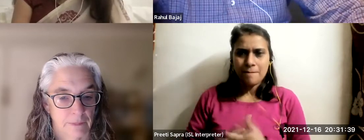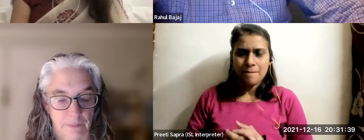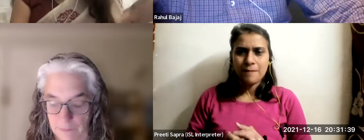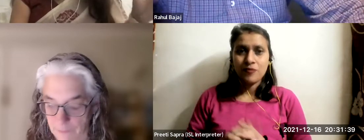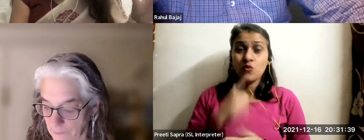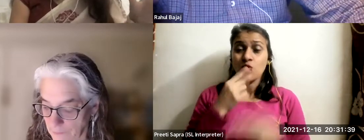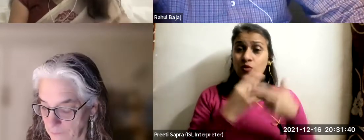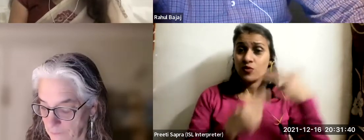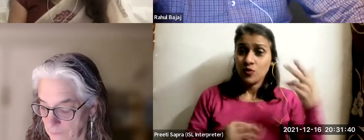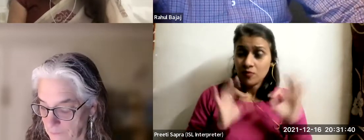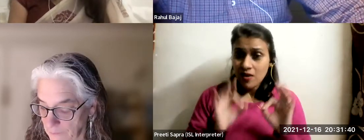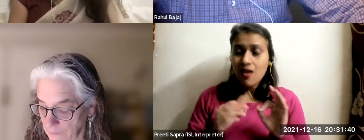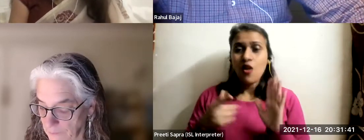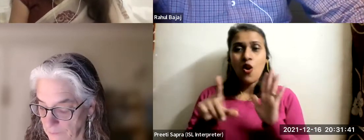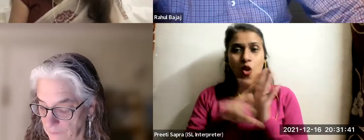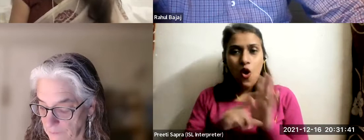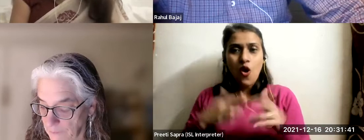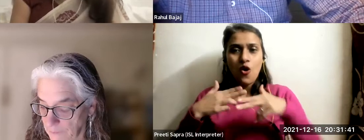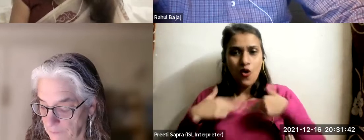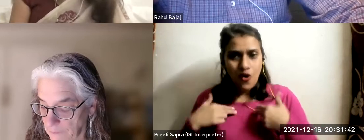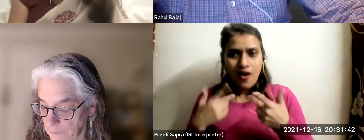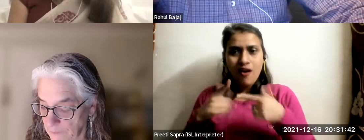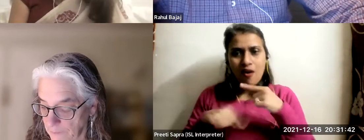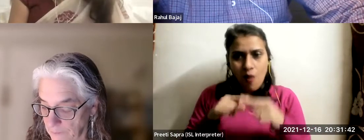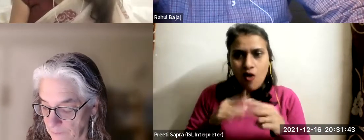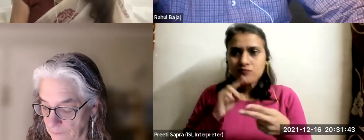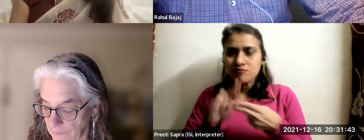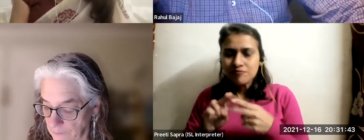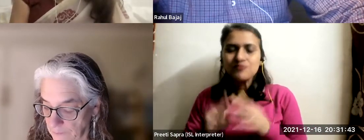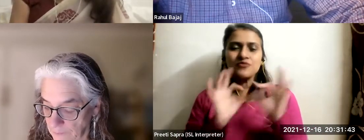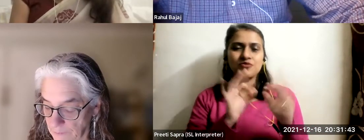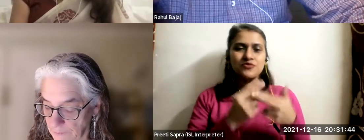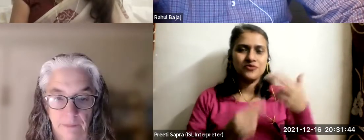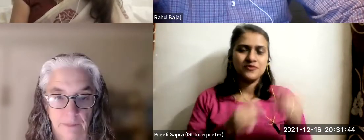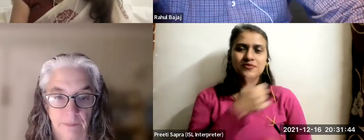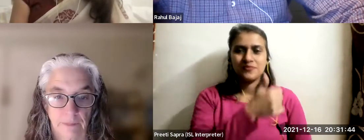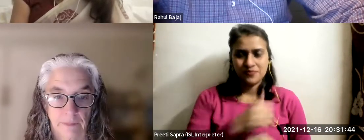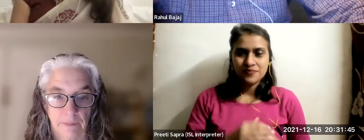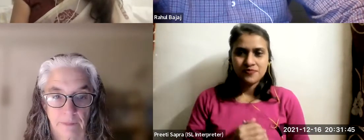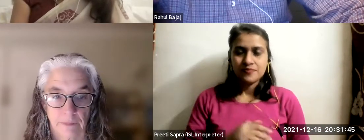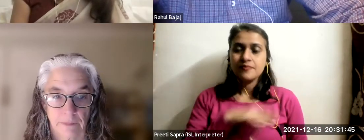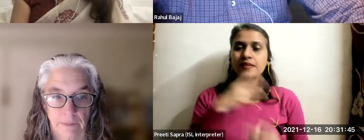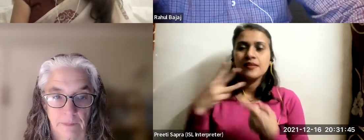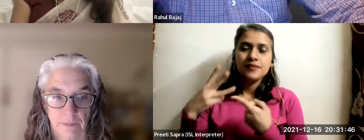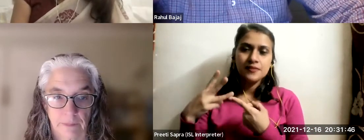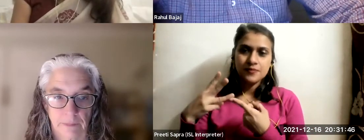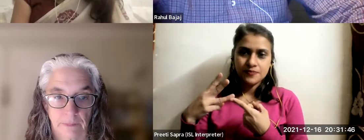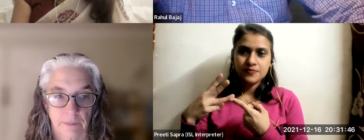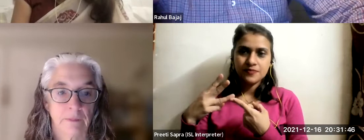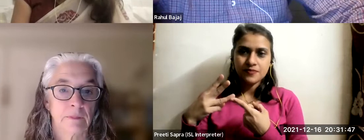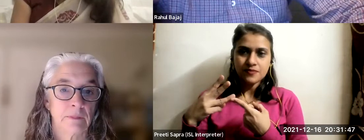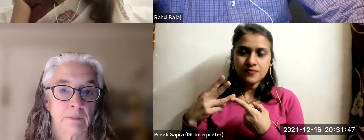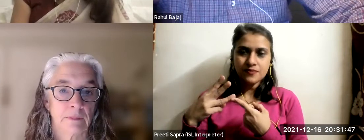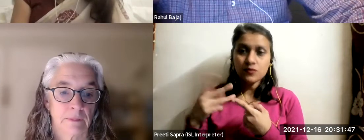about lawyers in her book, and how this is good for them also. Yeah. And the third is for people